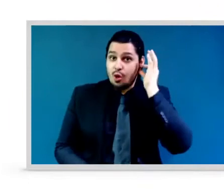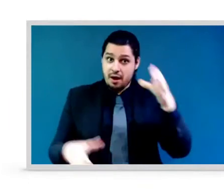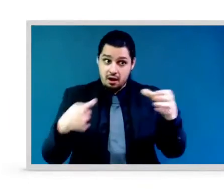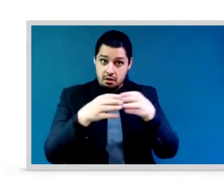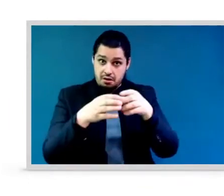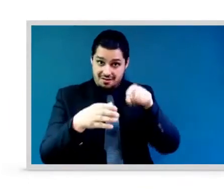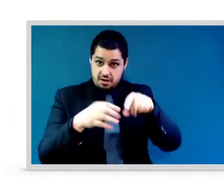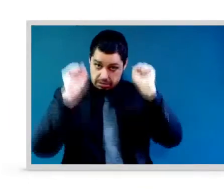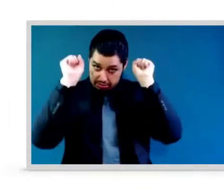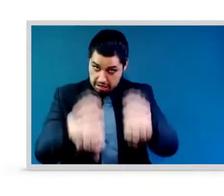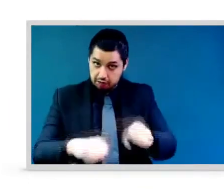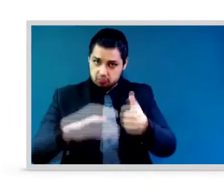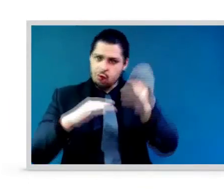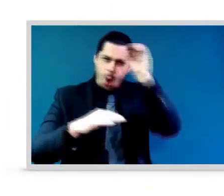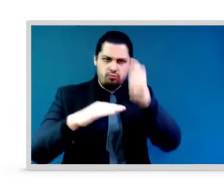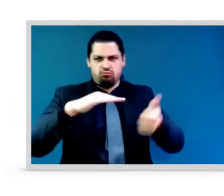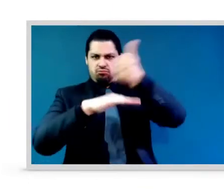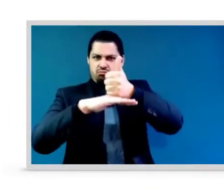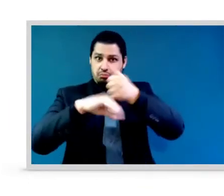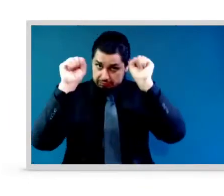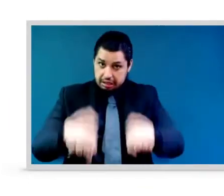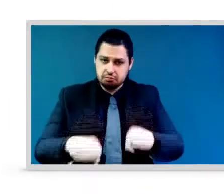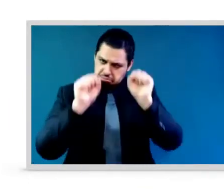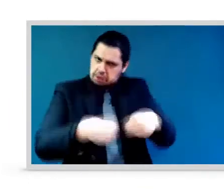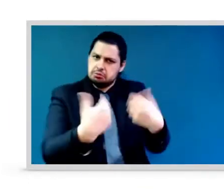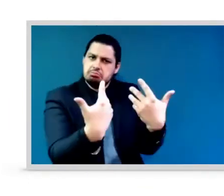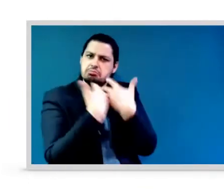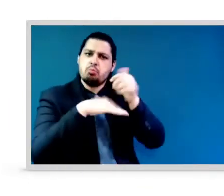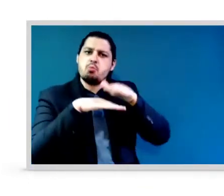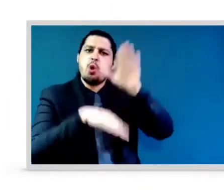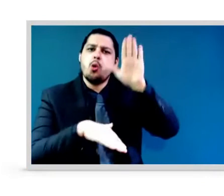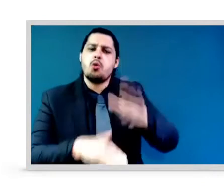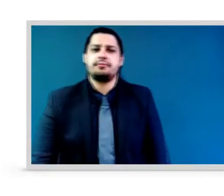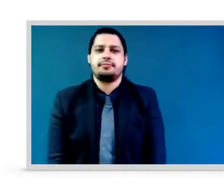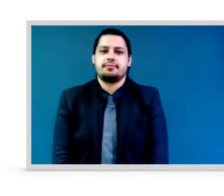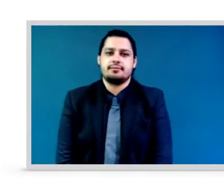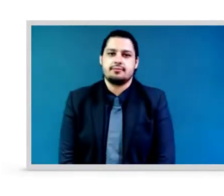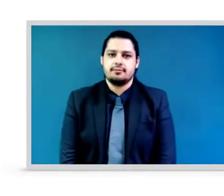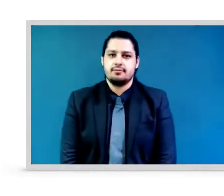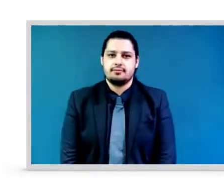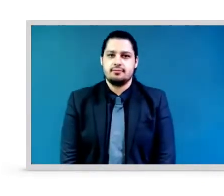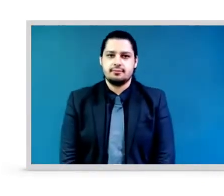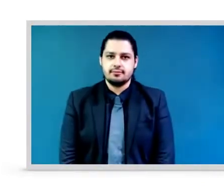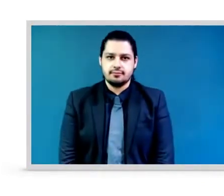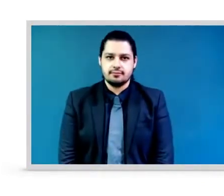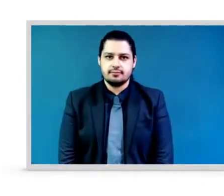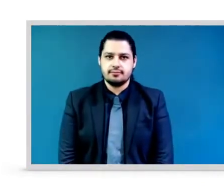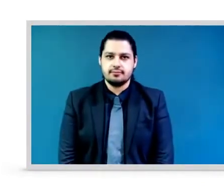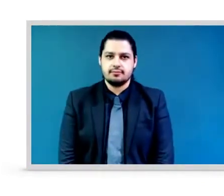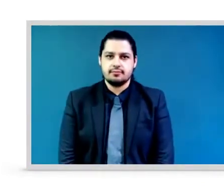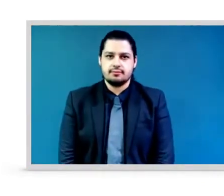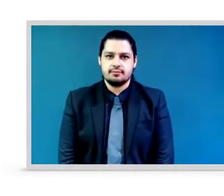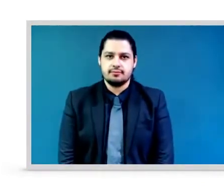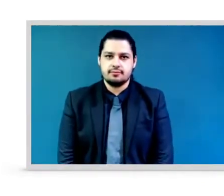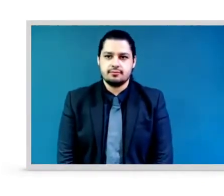Do we have Hajer? Yes. Yes. Oh, great. The floor is yours. Thank you.